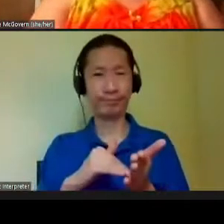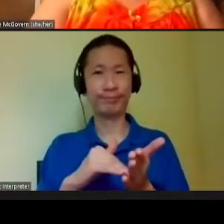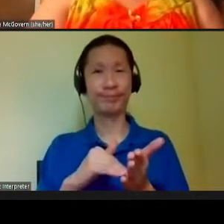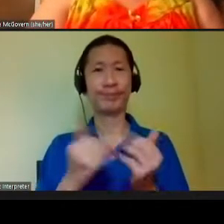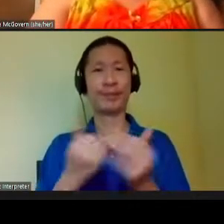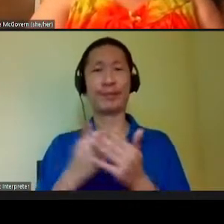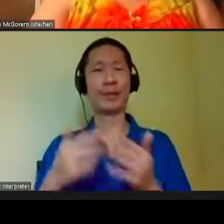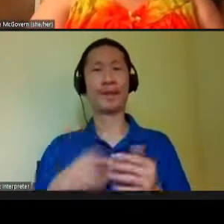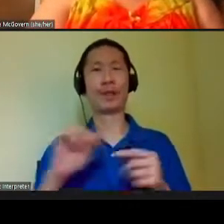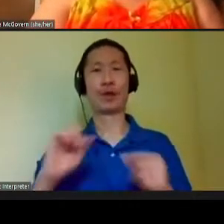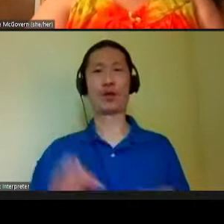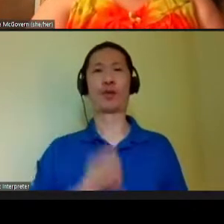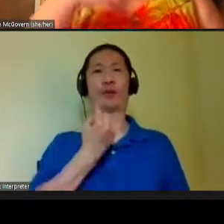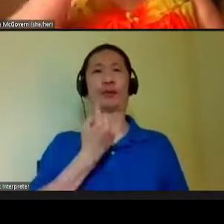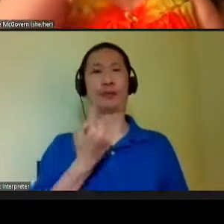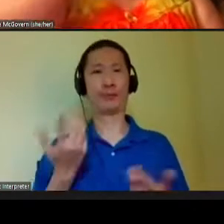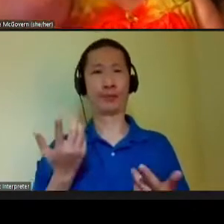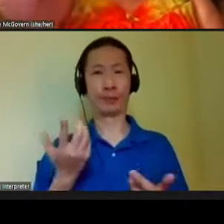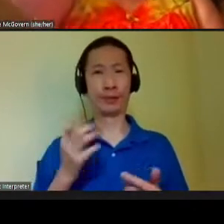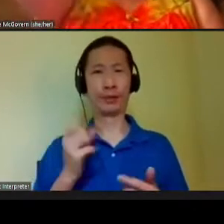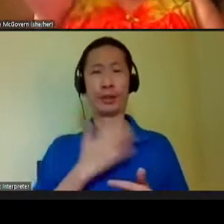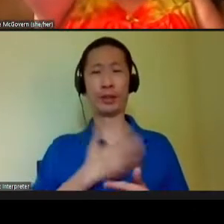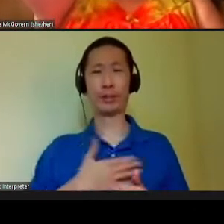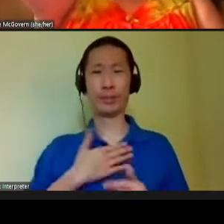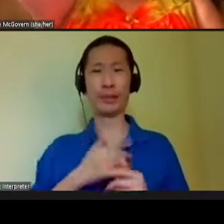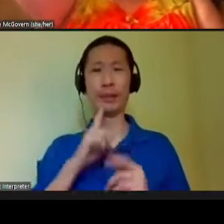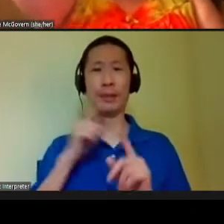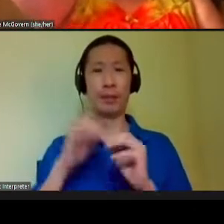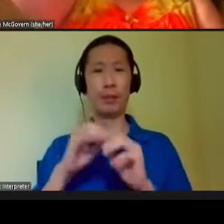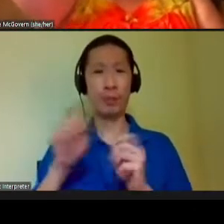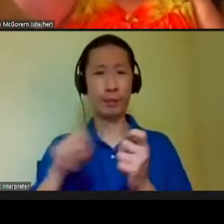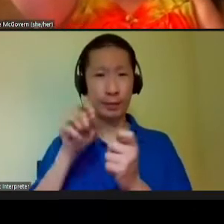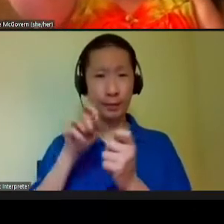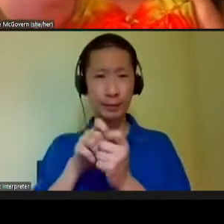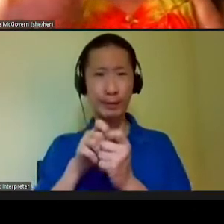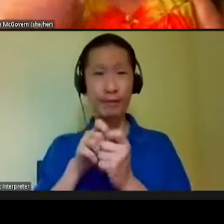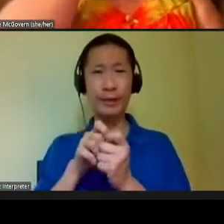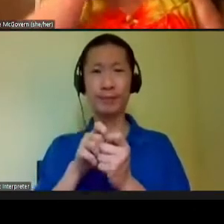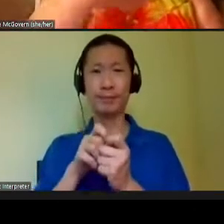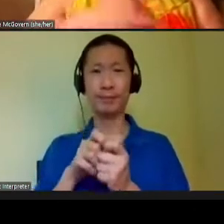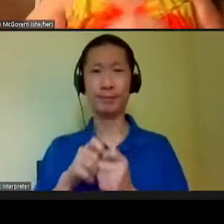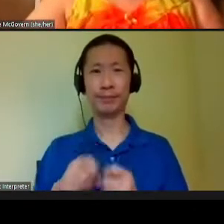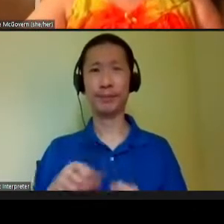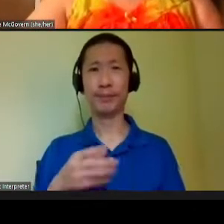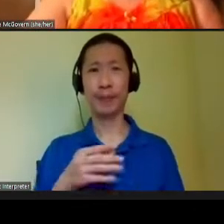everyone's hurt. So please be more specific. And to,